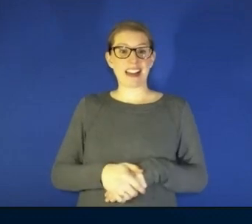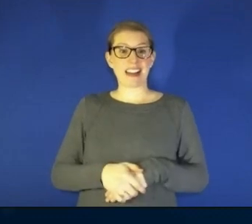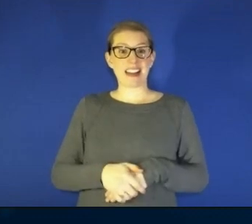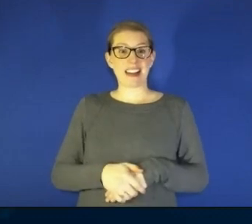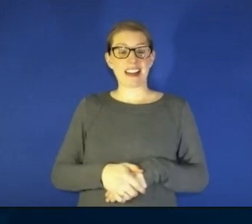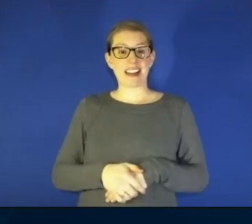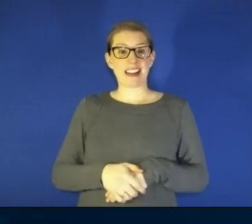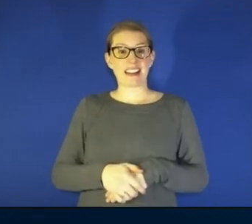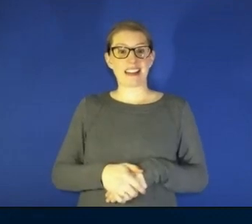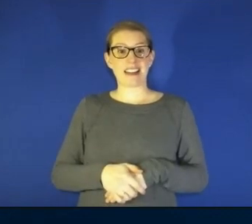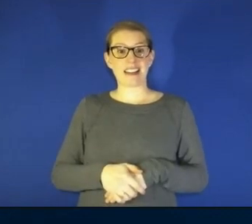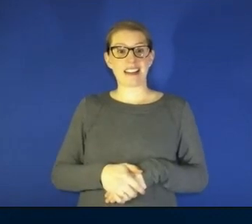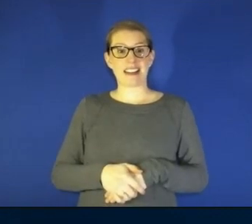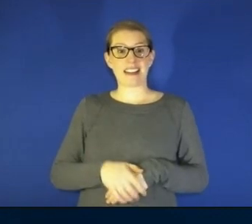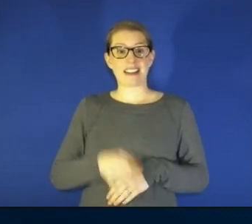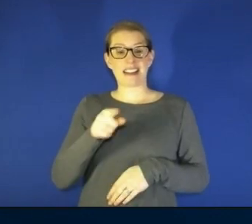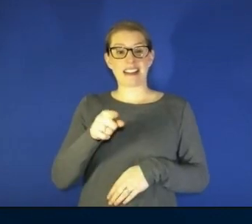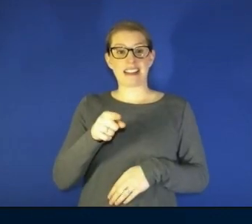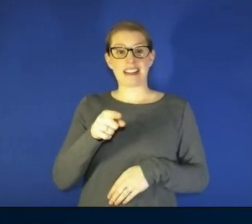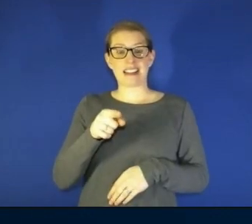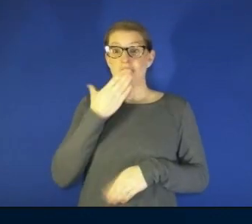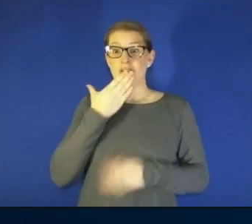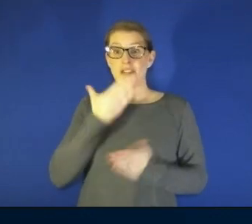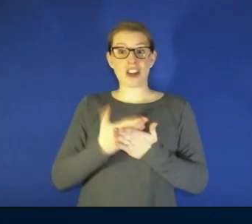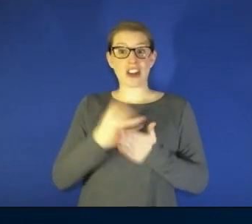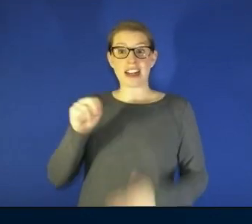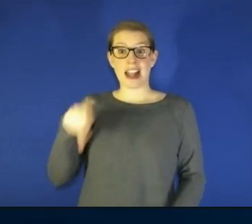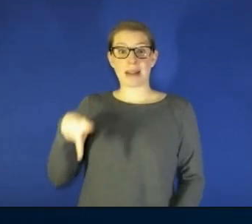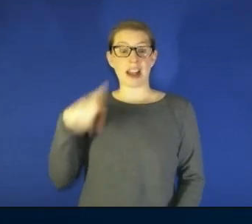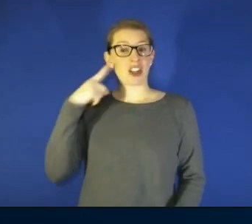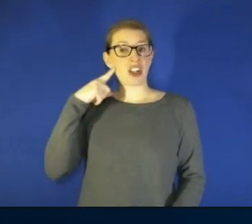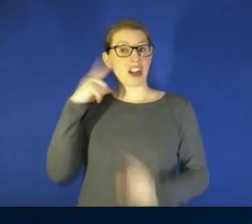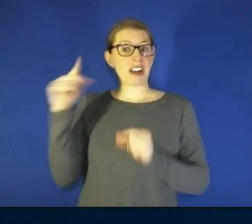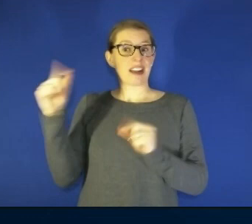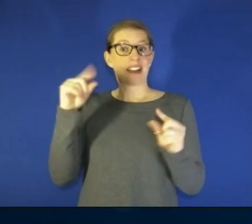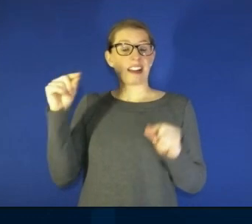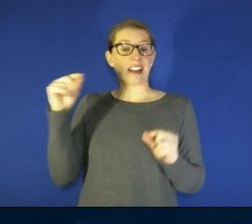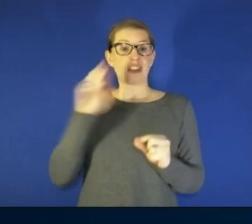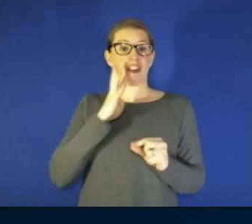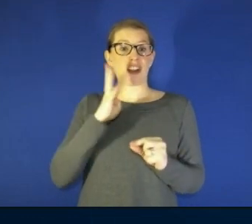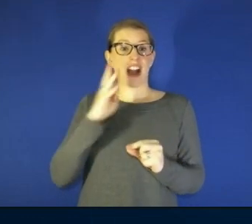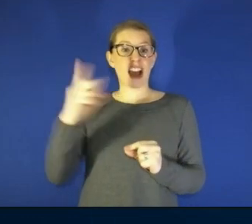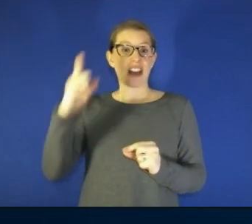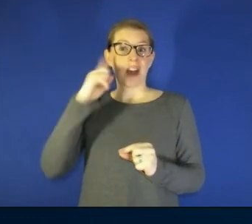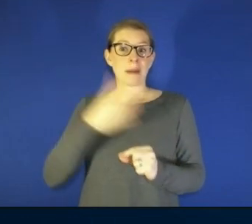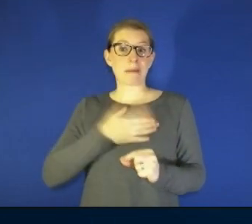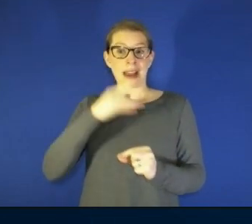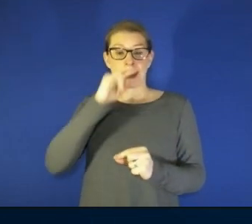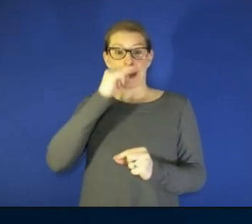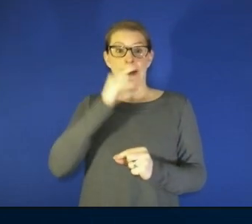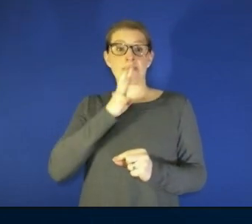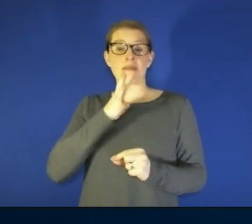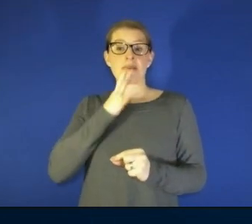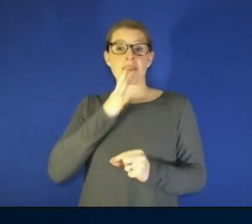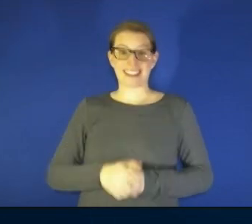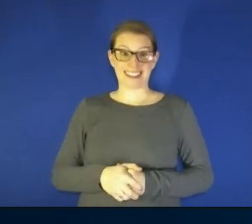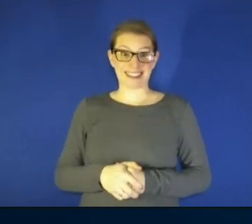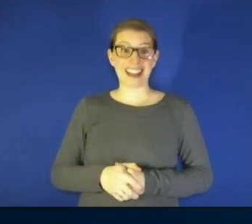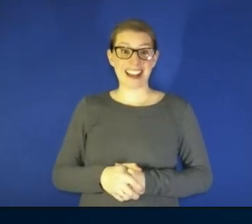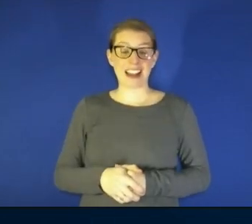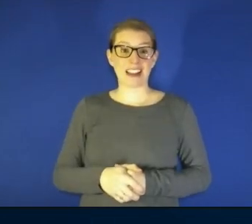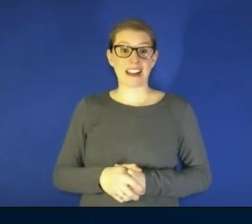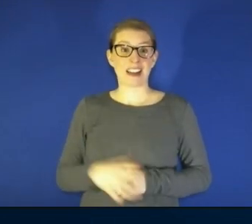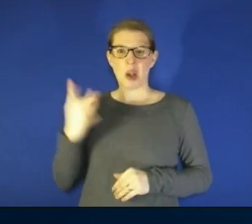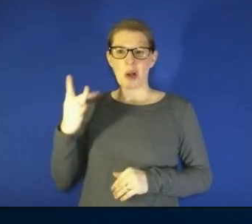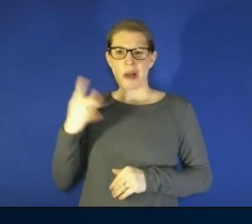Okay, that was like such a good nap. I could hear you guys talking, and I thought it was my kids talking. I was like, sound like a good nap. I was like, why are my